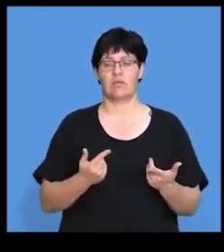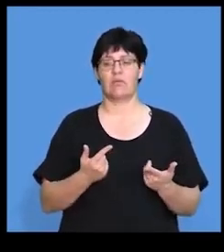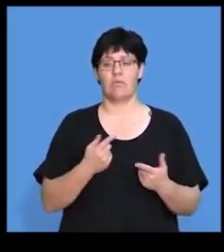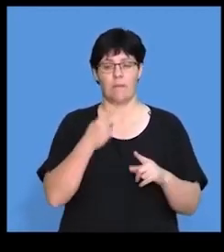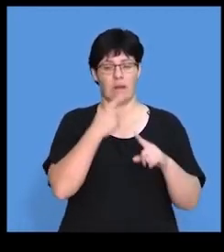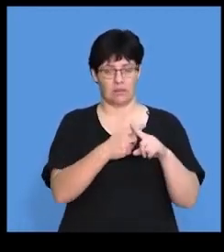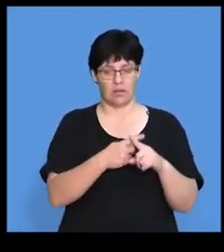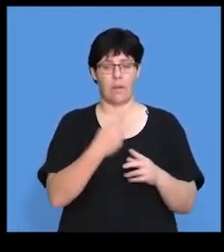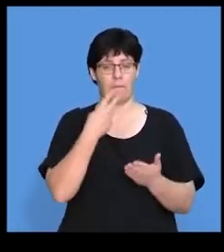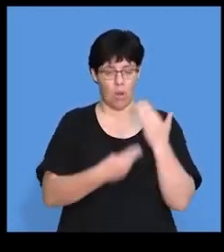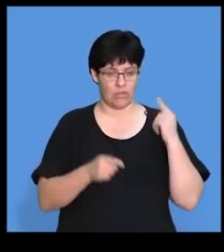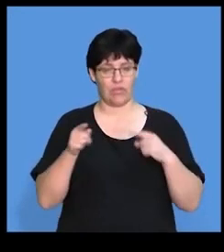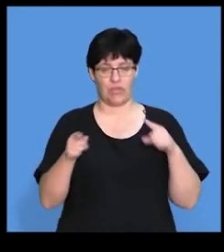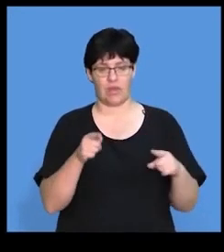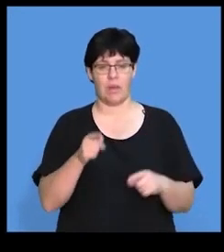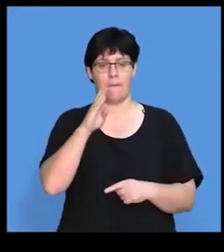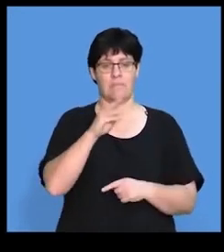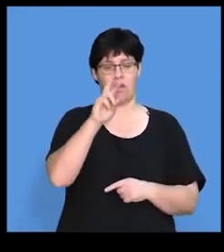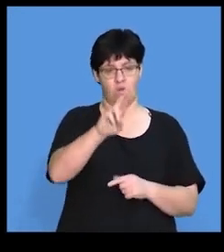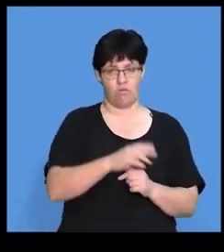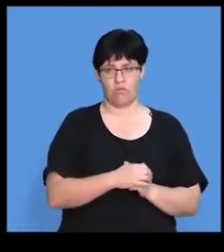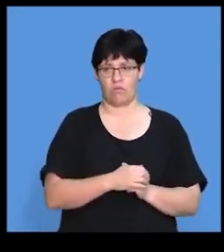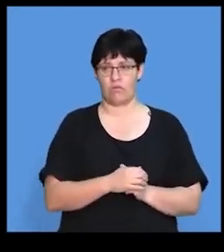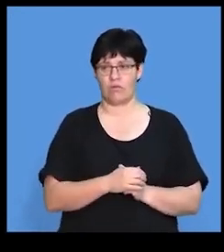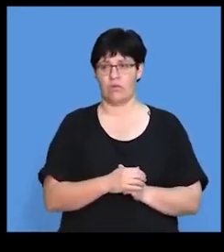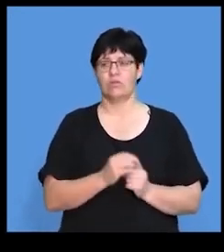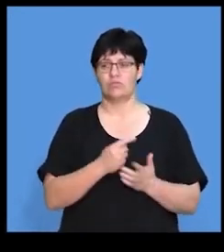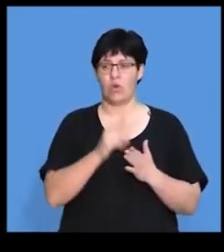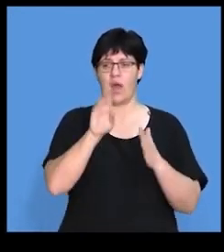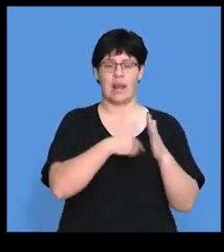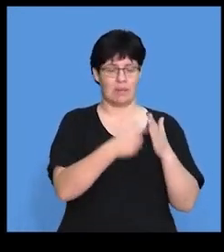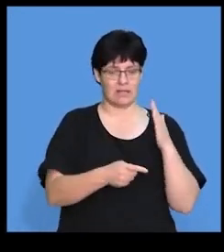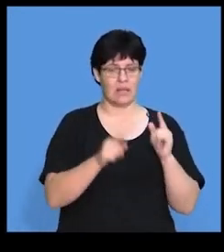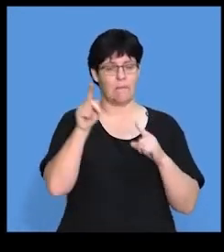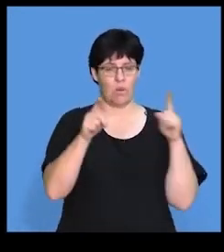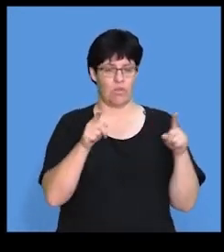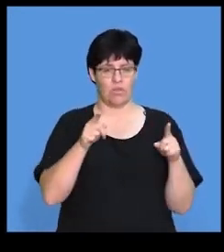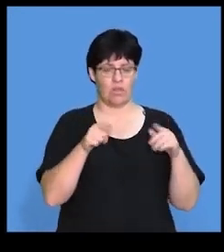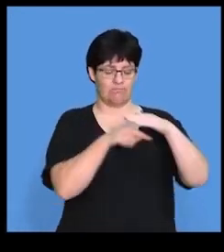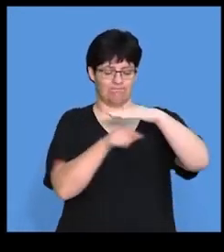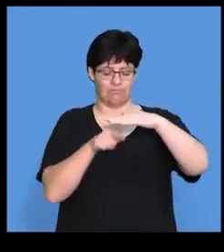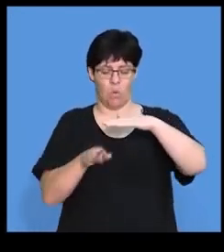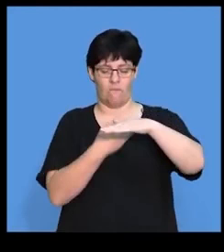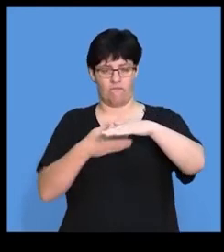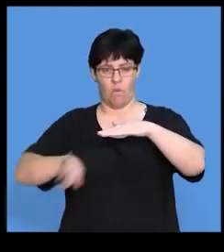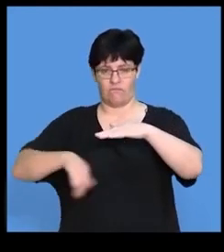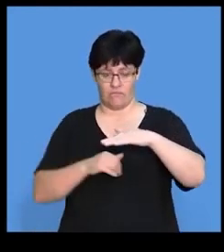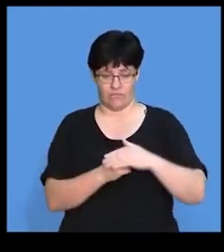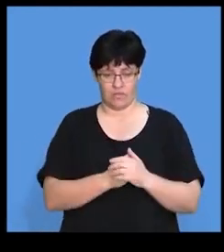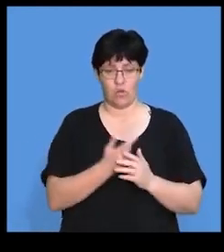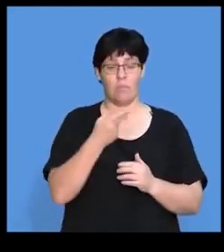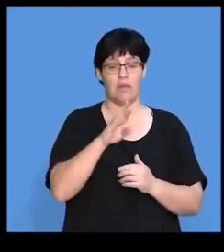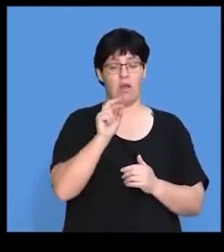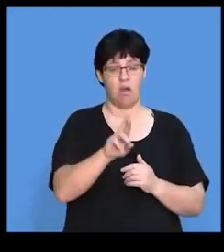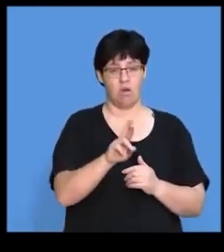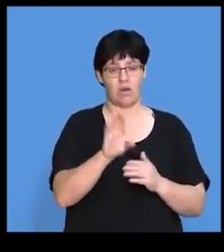Okay, and then we can also multiply both sides by BR. So effectively, we're just eliminating both of those denominators there.